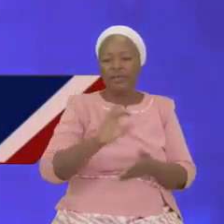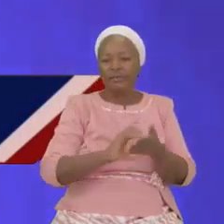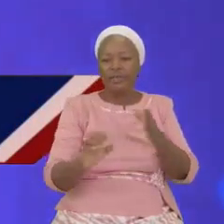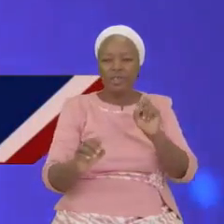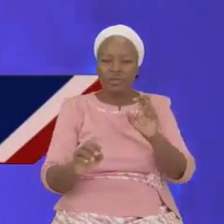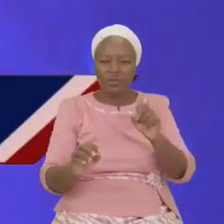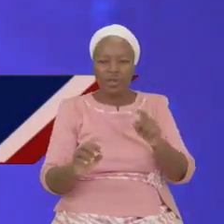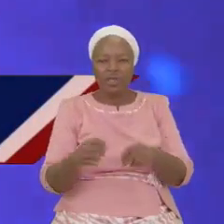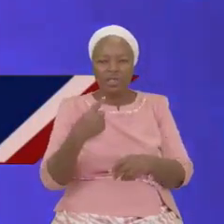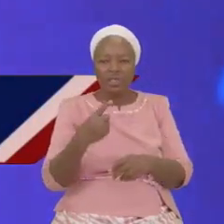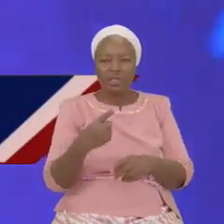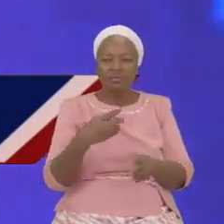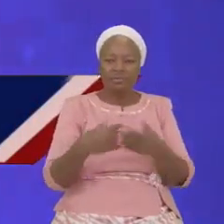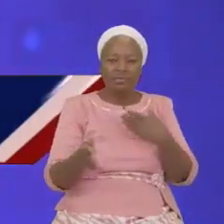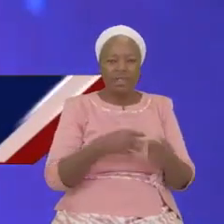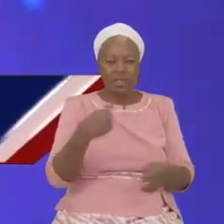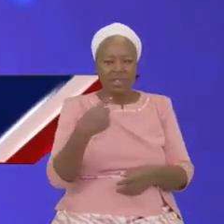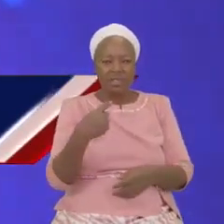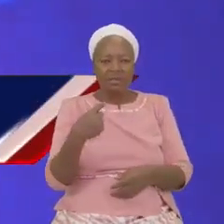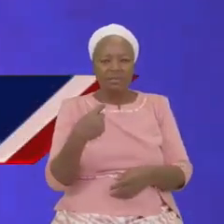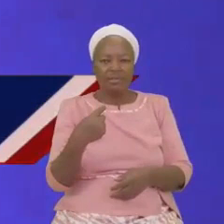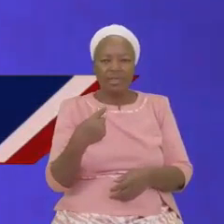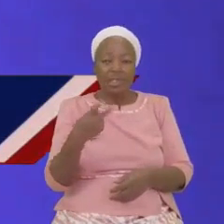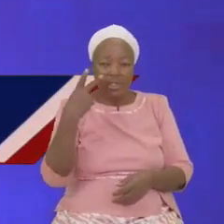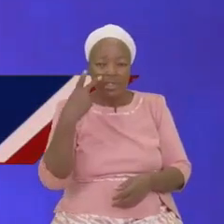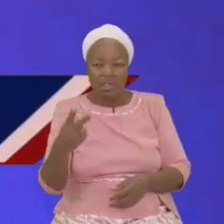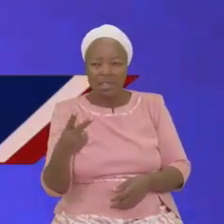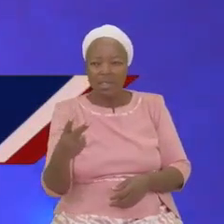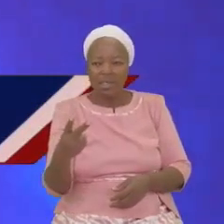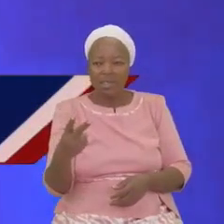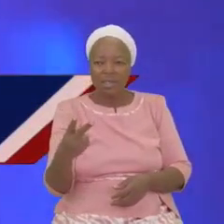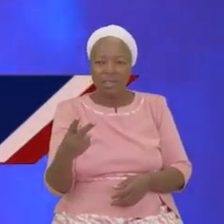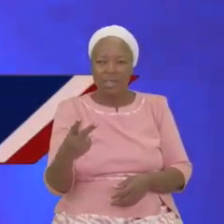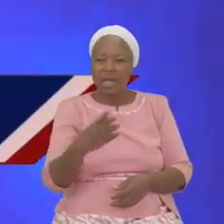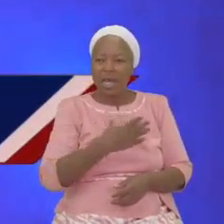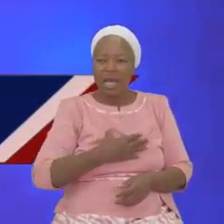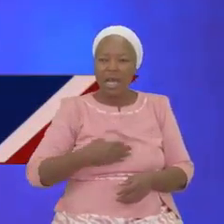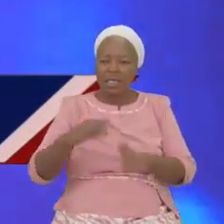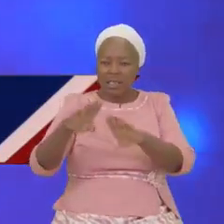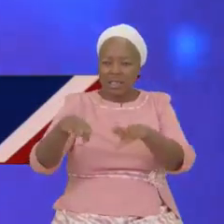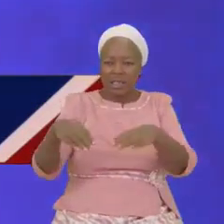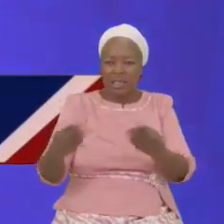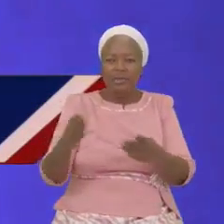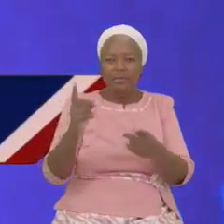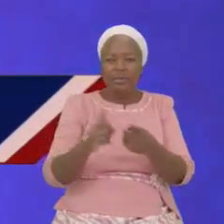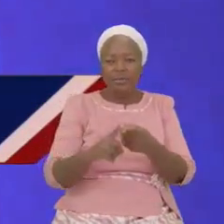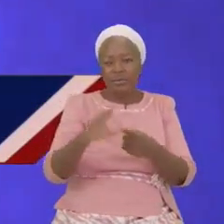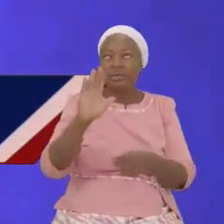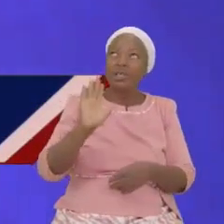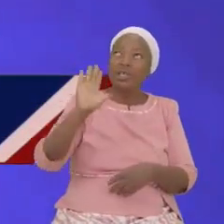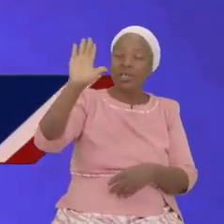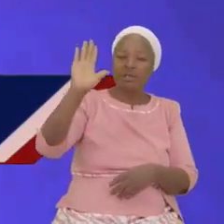says, wherefore say, behold, I give unto him. There